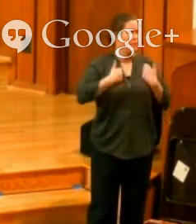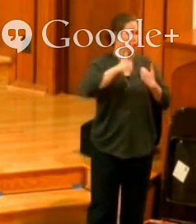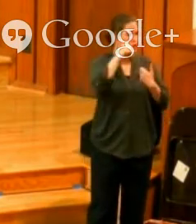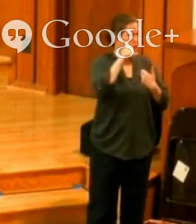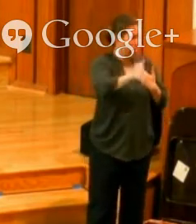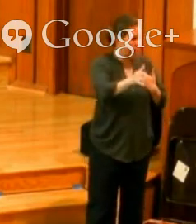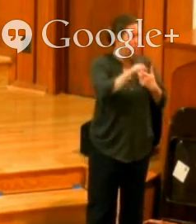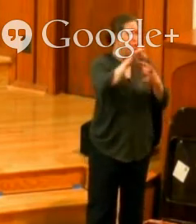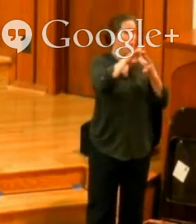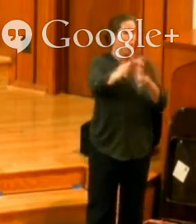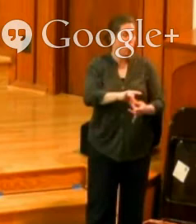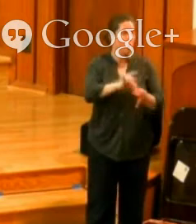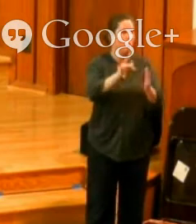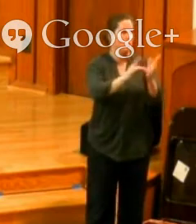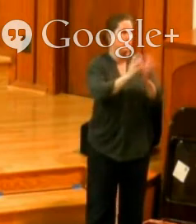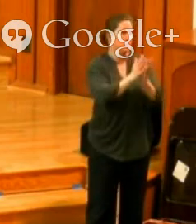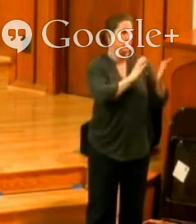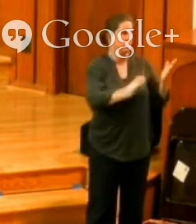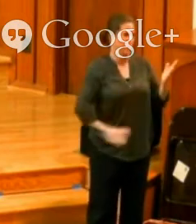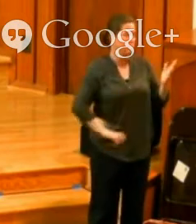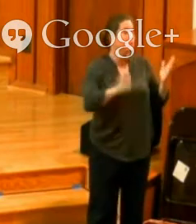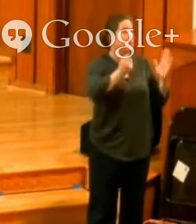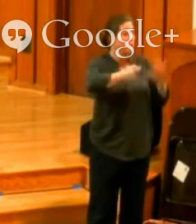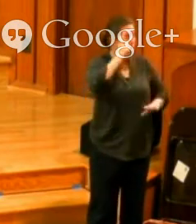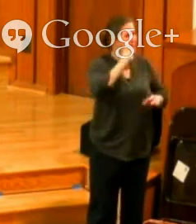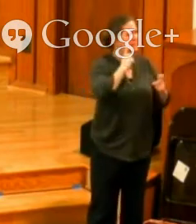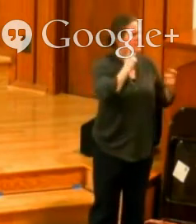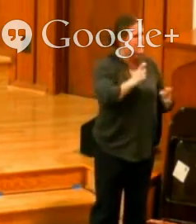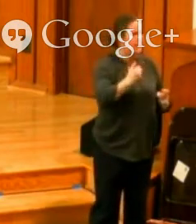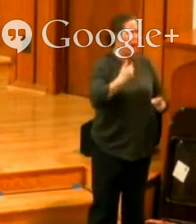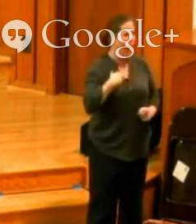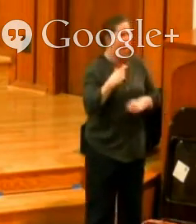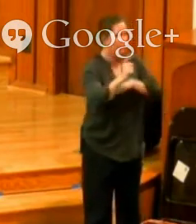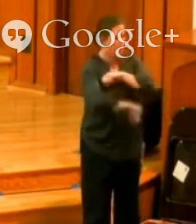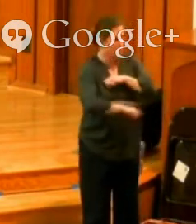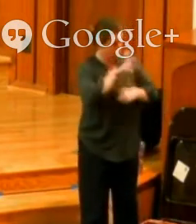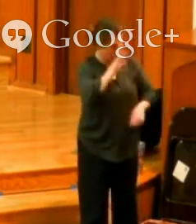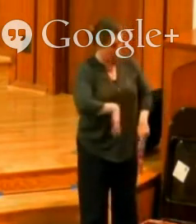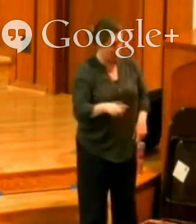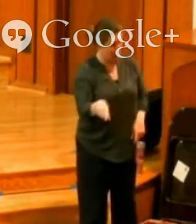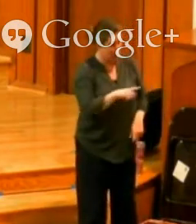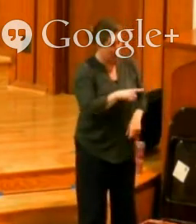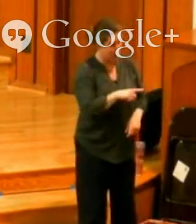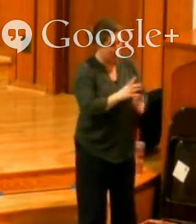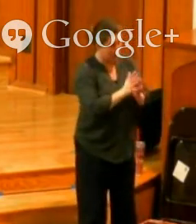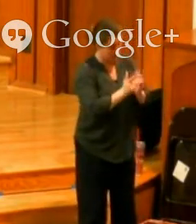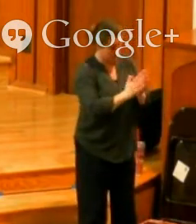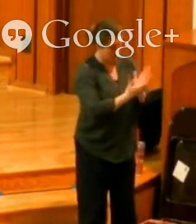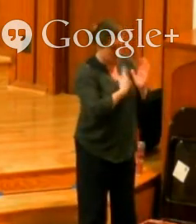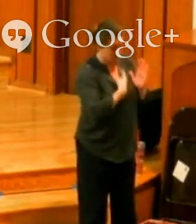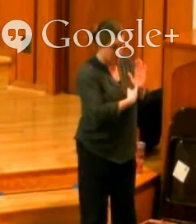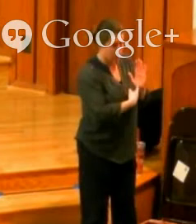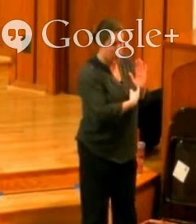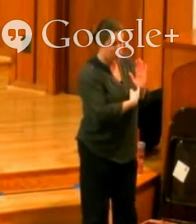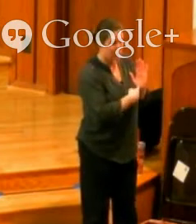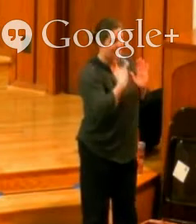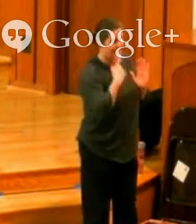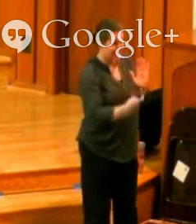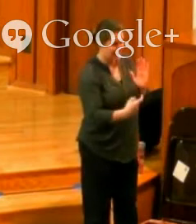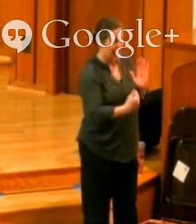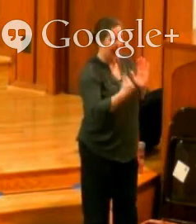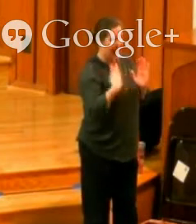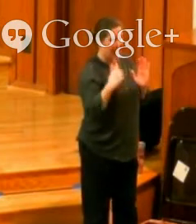our Lord. Now, did you know that sin has wages? That's what the Bible's telling us, right? We can see that in the text. Sin